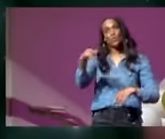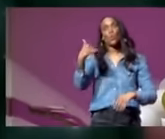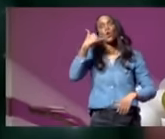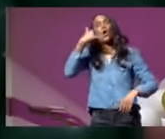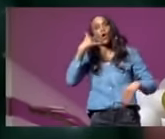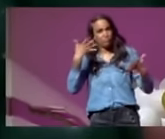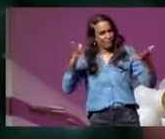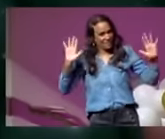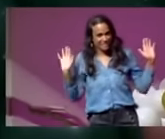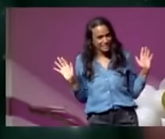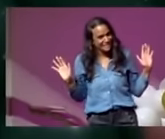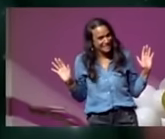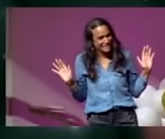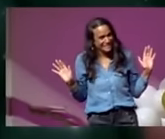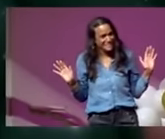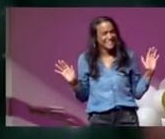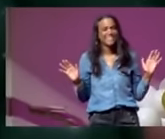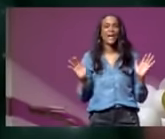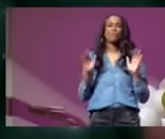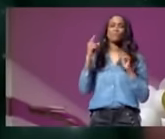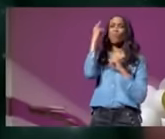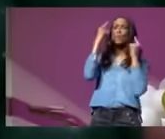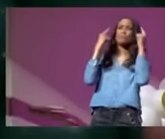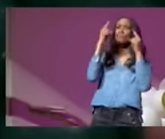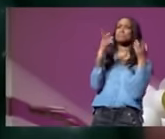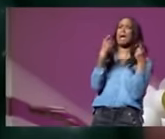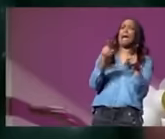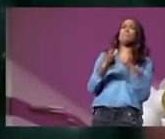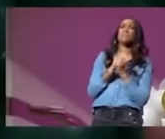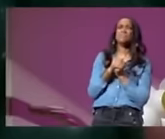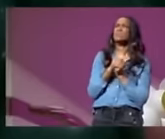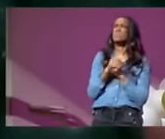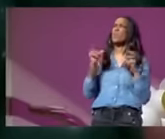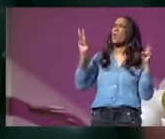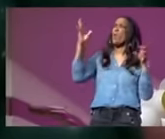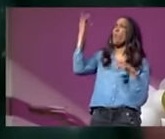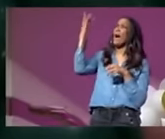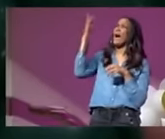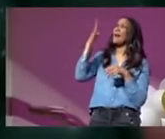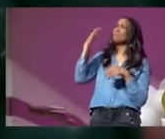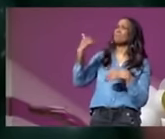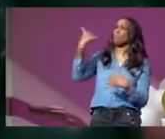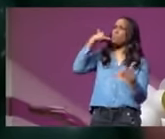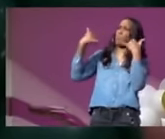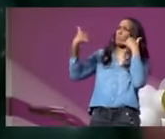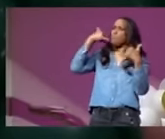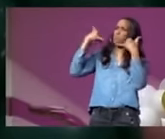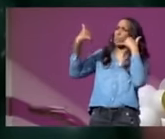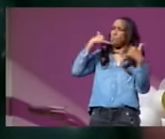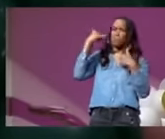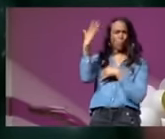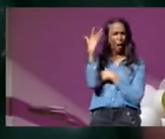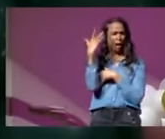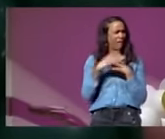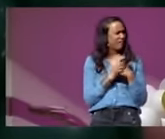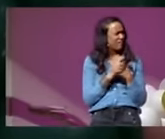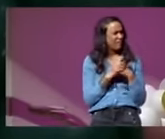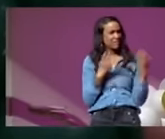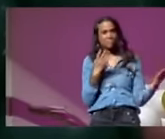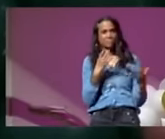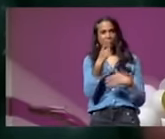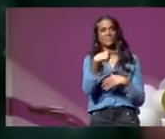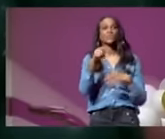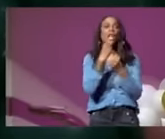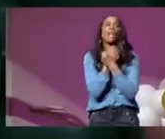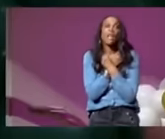And so I was wondering what was going on. I said, why is my phone blowing up right now? And it was